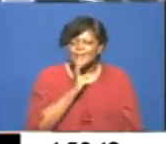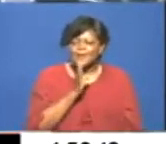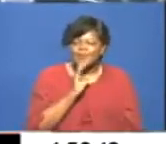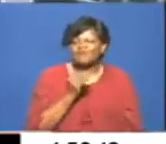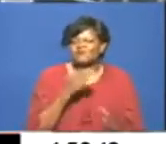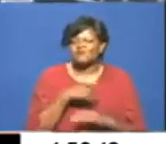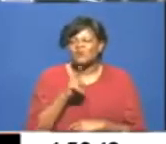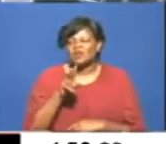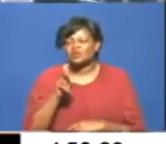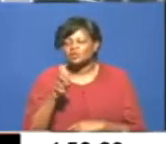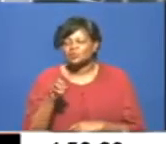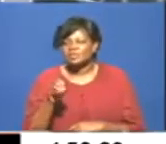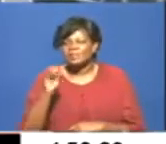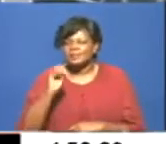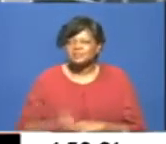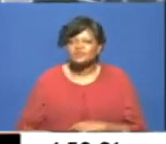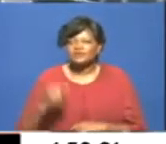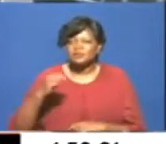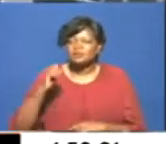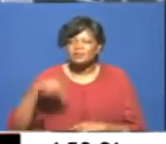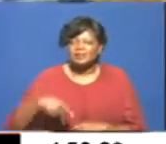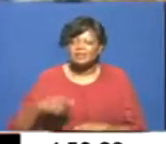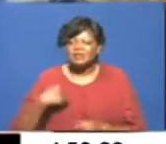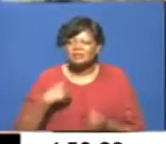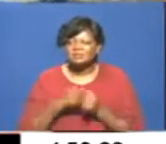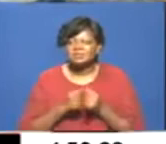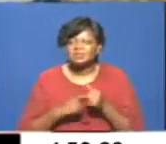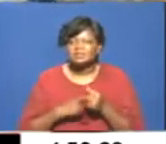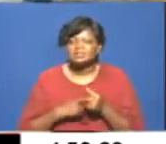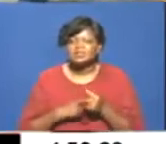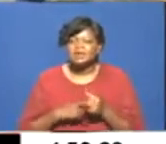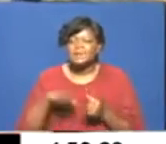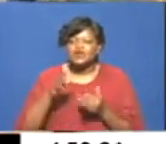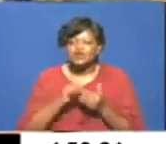120% of GDP. Zambia currently has $16 billion in external debt alone.